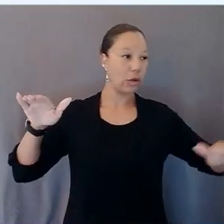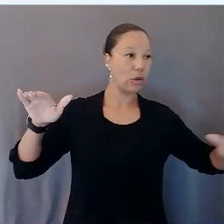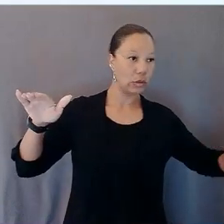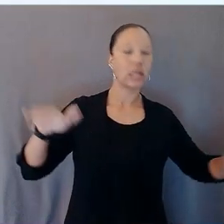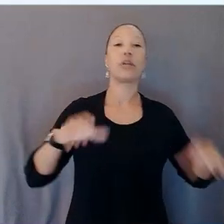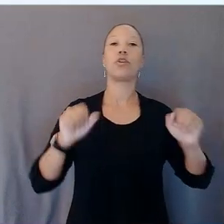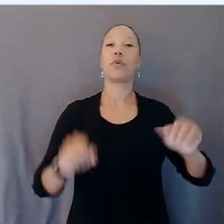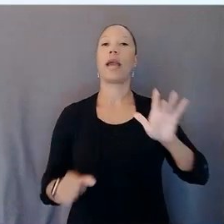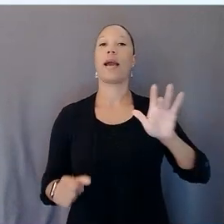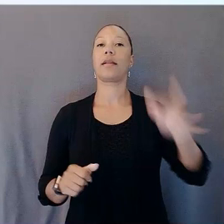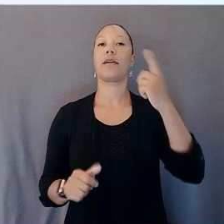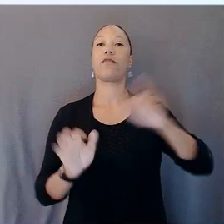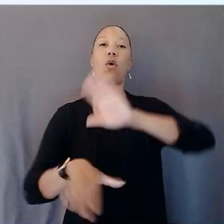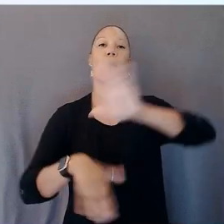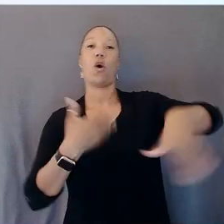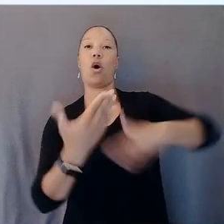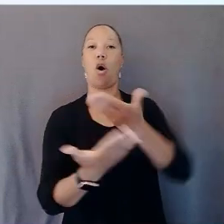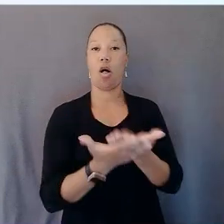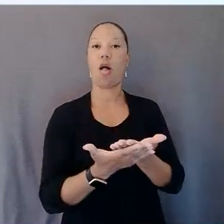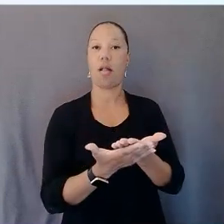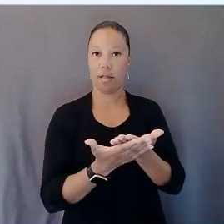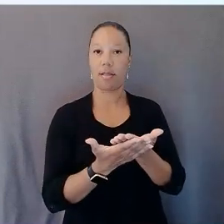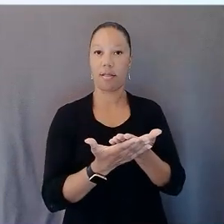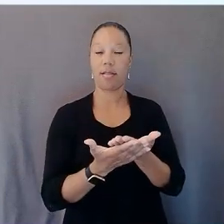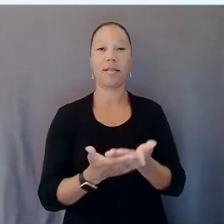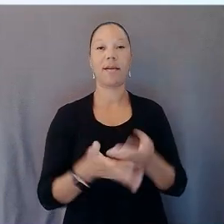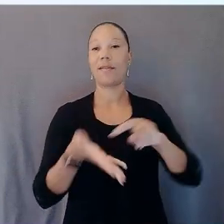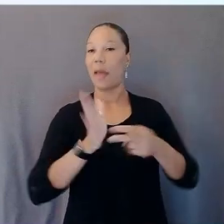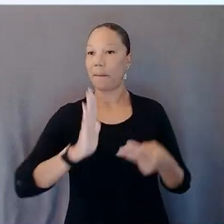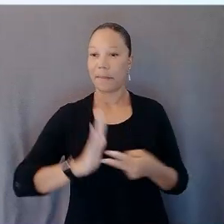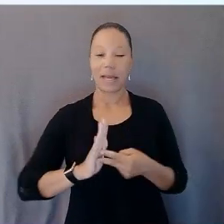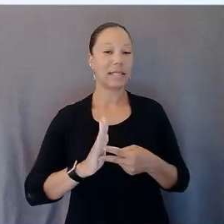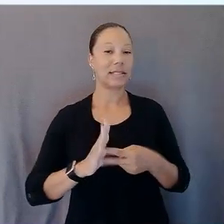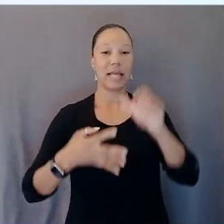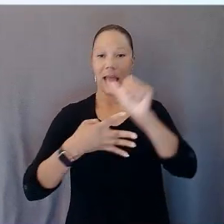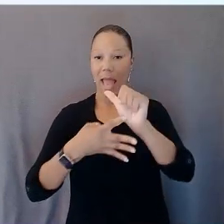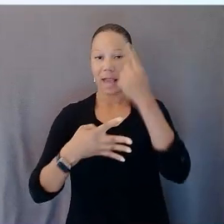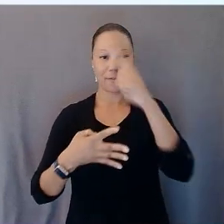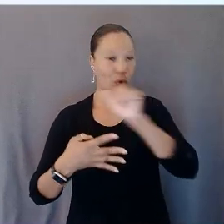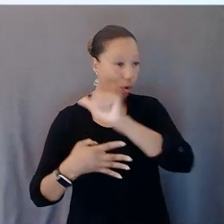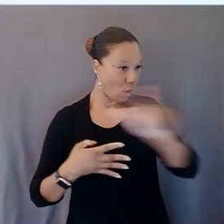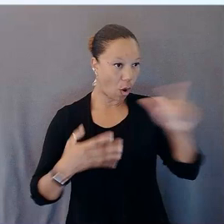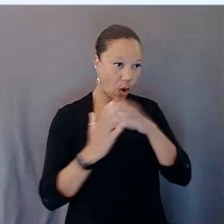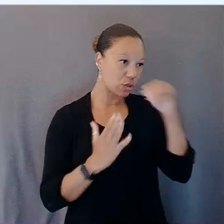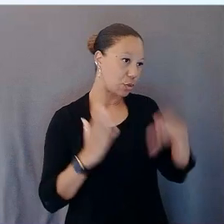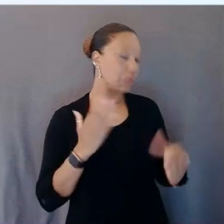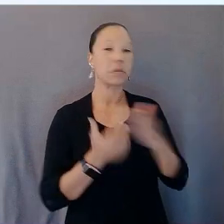preference. They can merely select, I want all of option A for all of my students, even if it's just 1